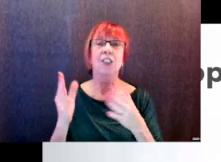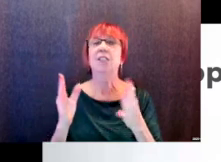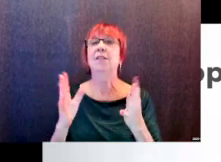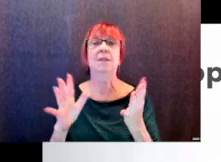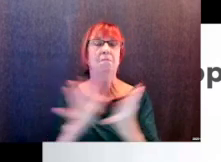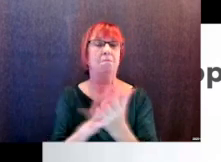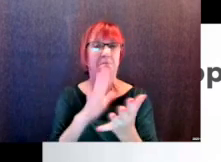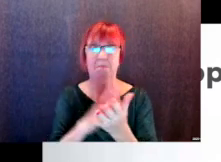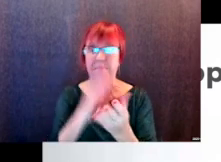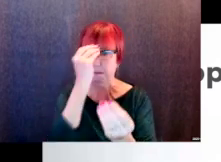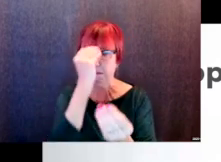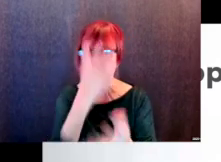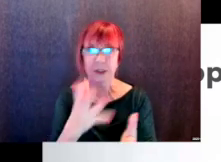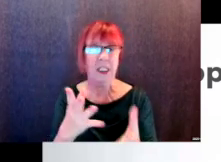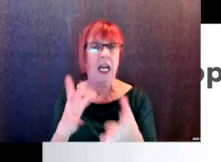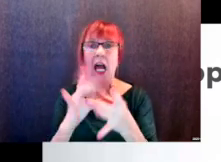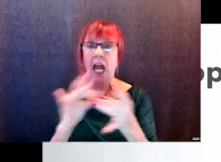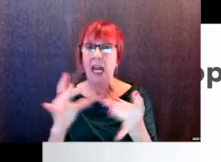that same month.